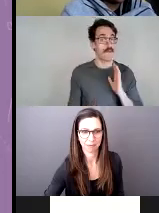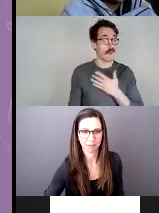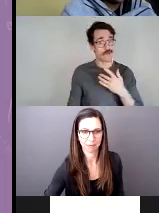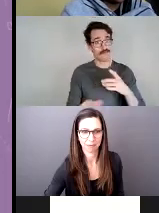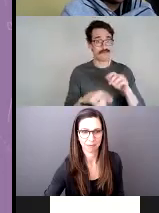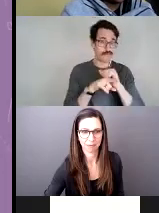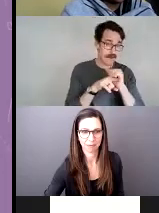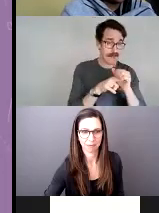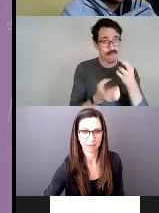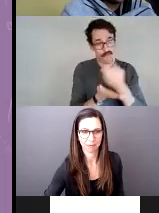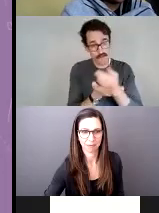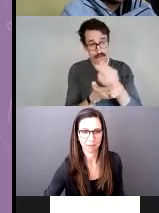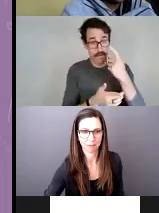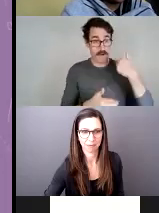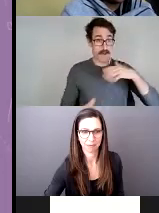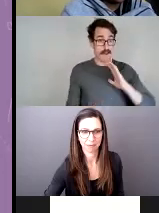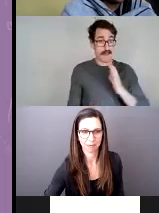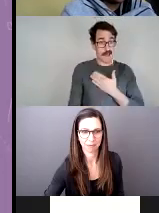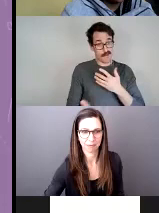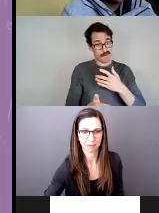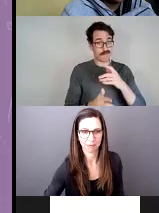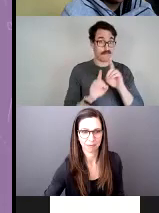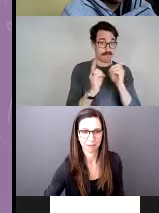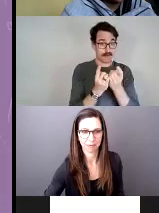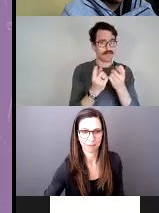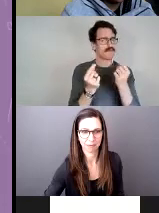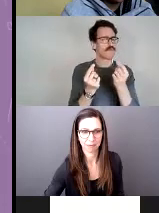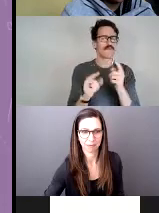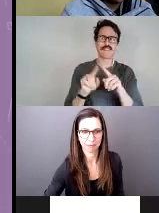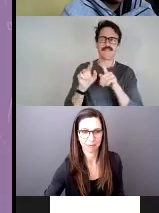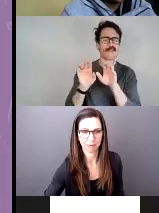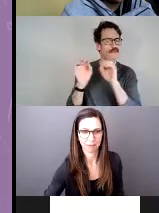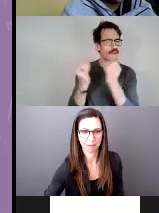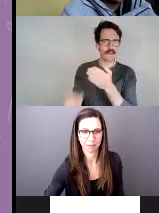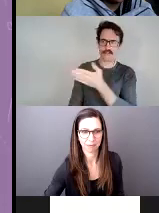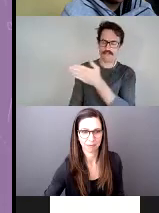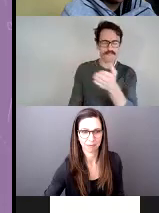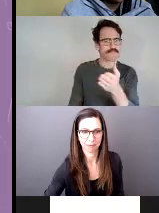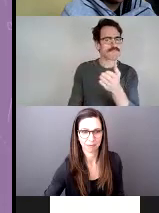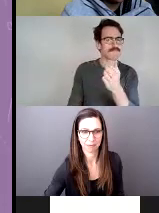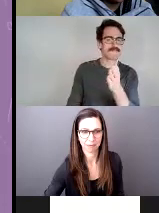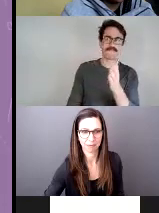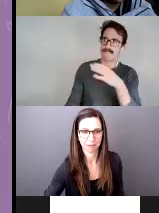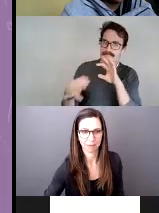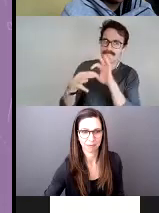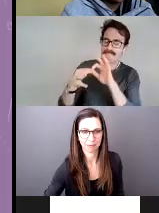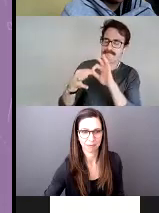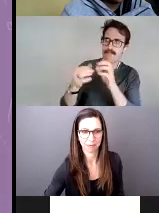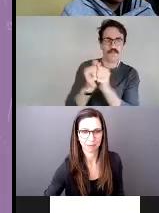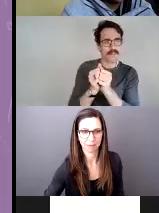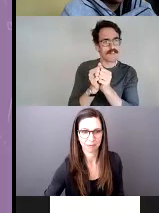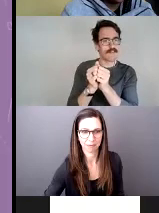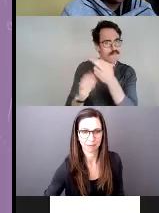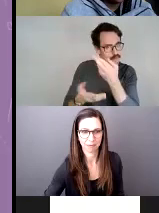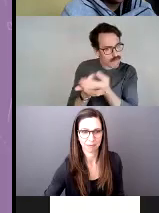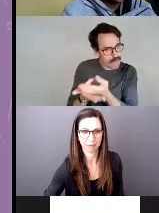outreach department is to provide training to organizations to reach out to different organizations